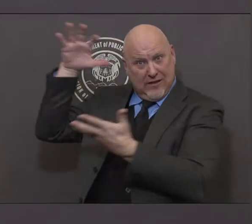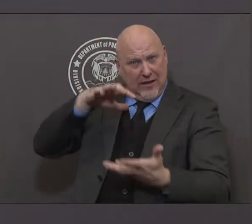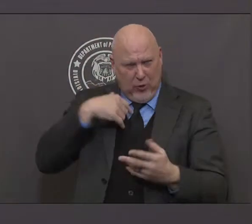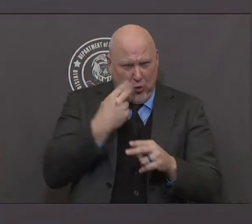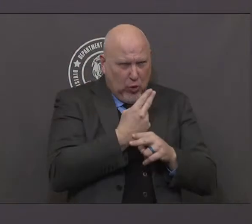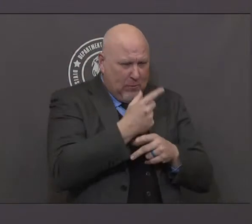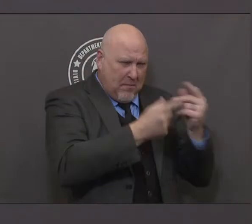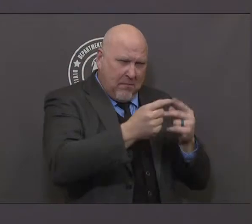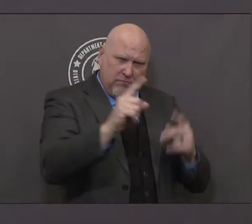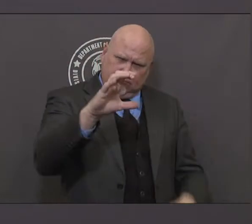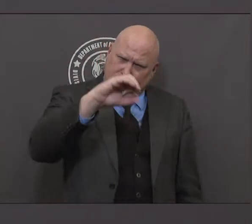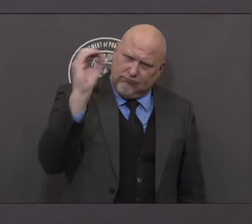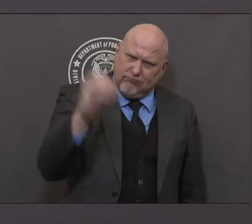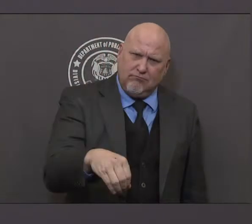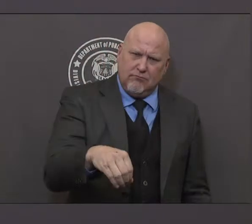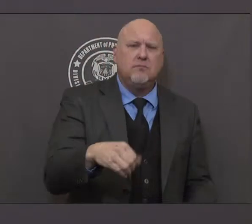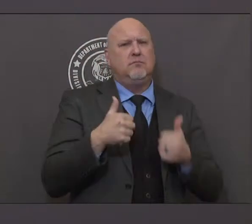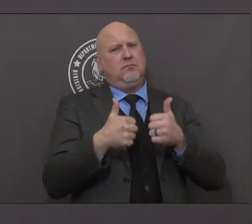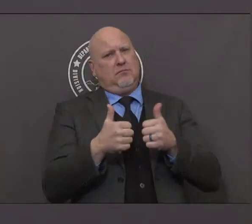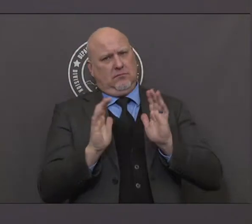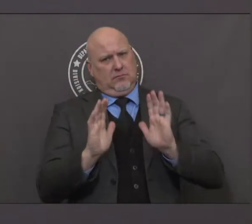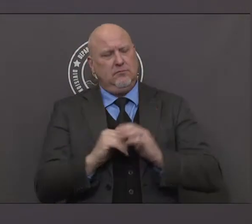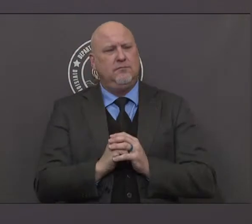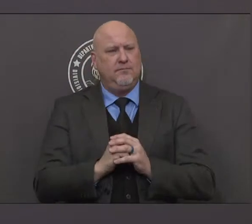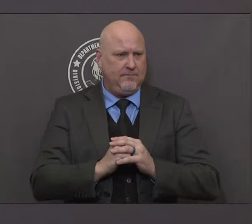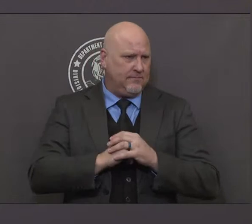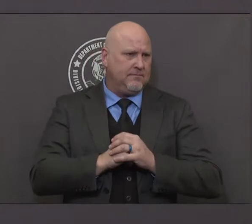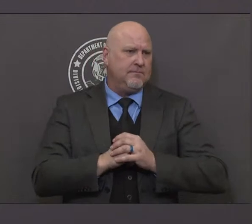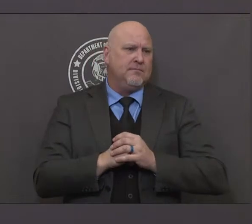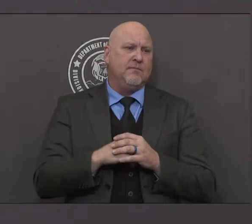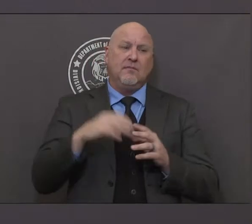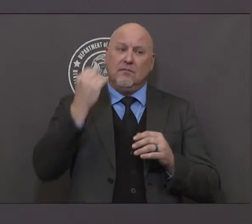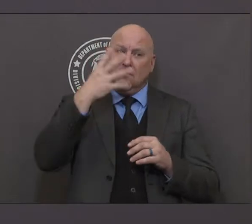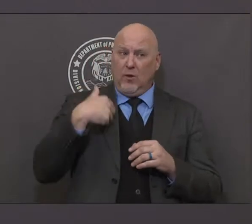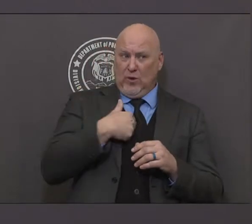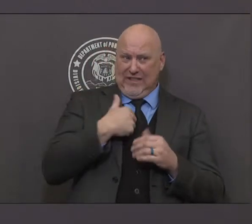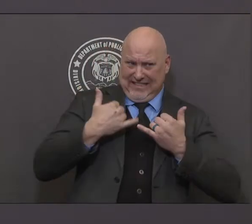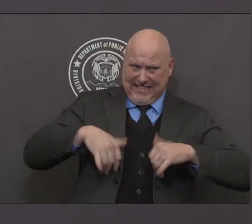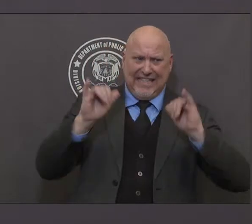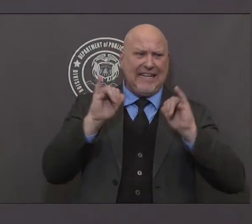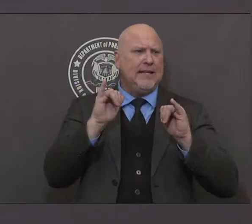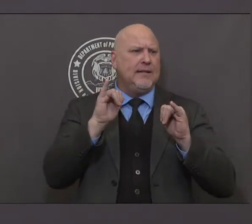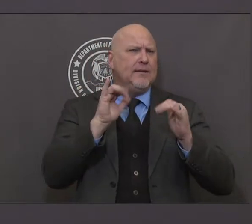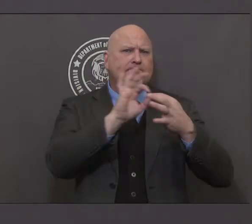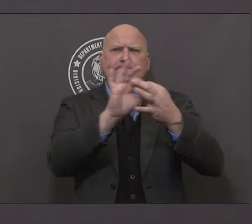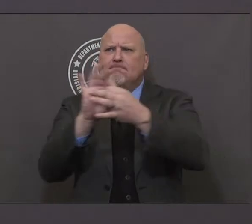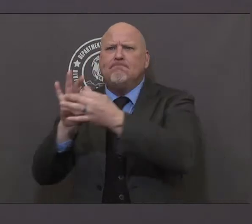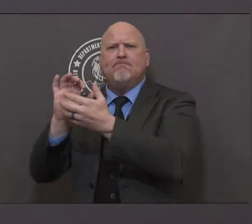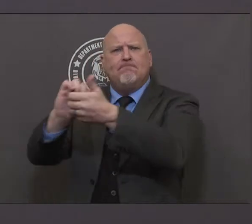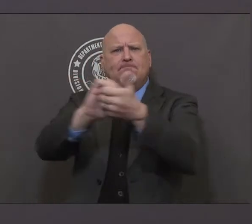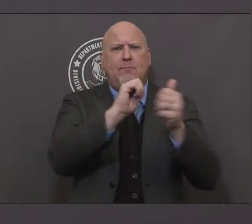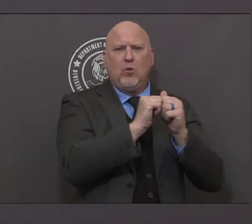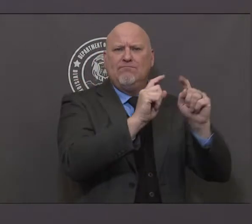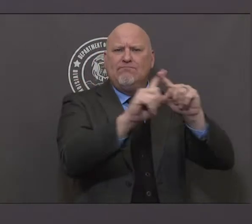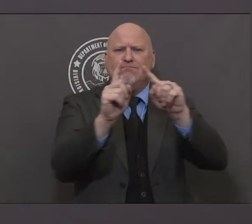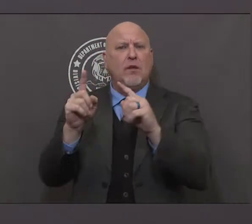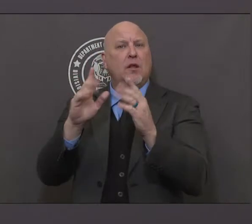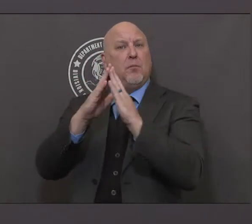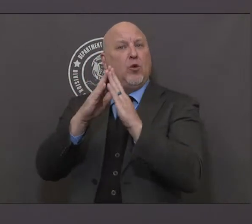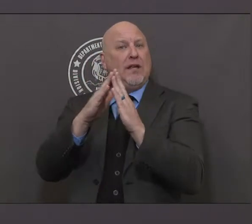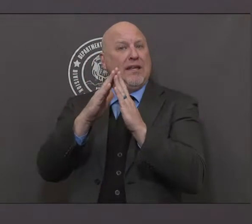that we are reaching out to other community partners. We've got hospitals, local health departments,